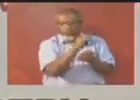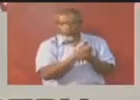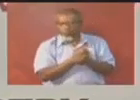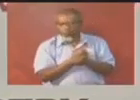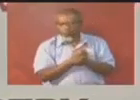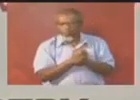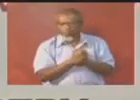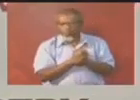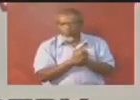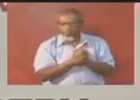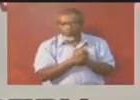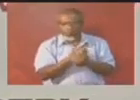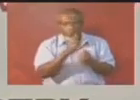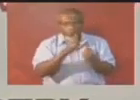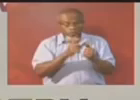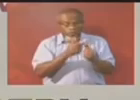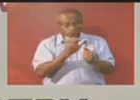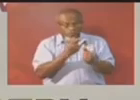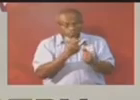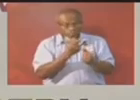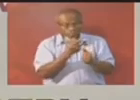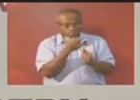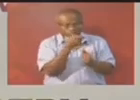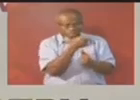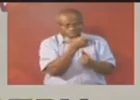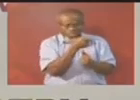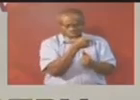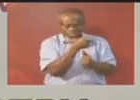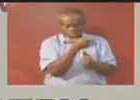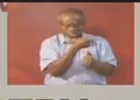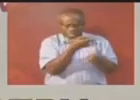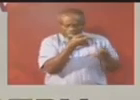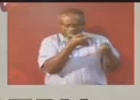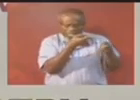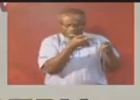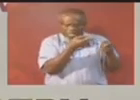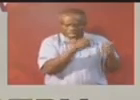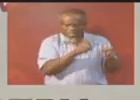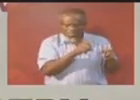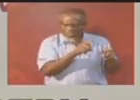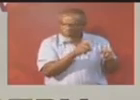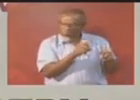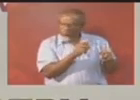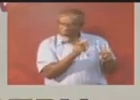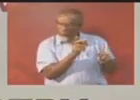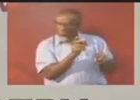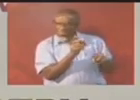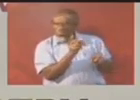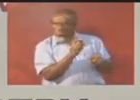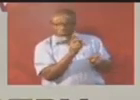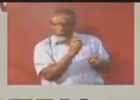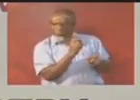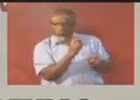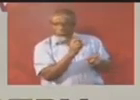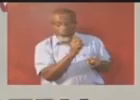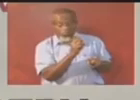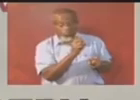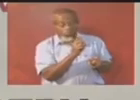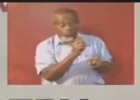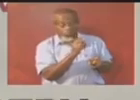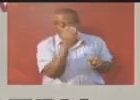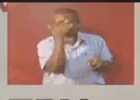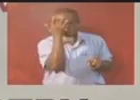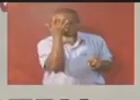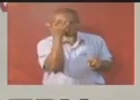all, I can assure you that such an occurrence is highly unlikely, given that all patients